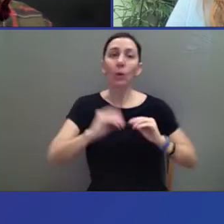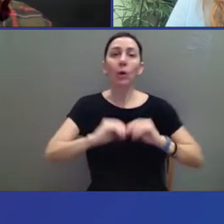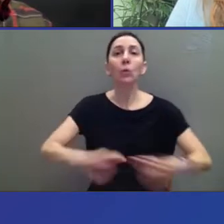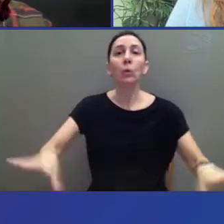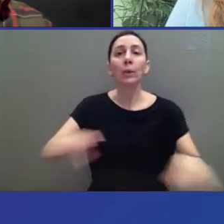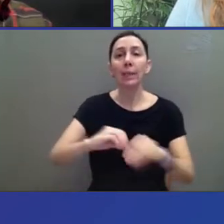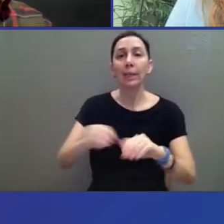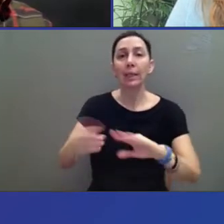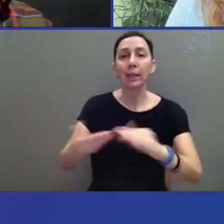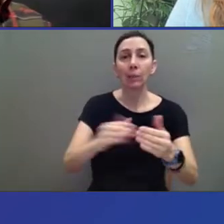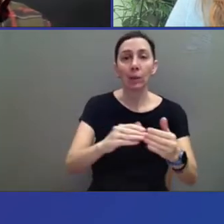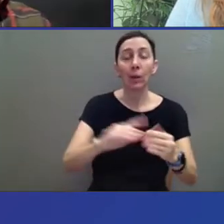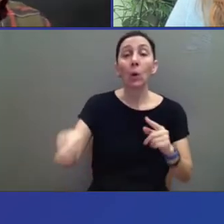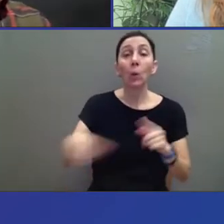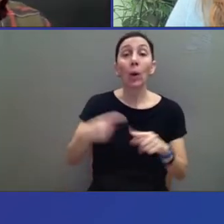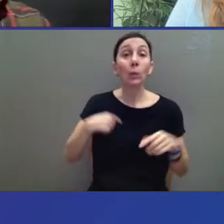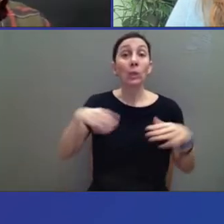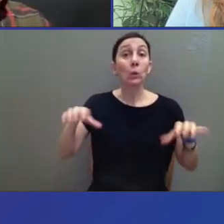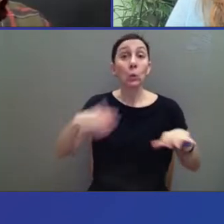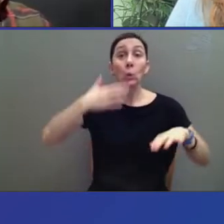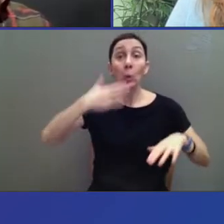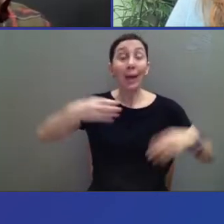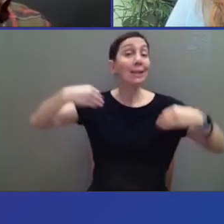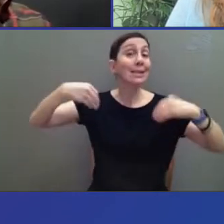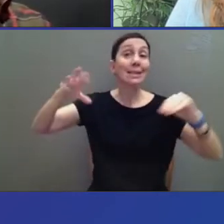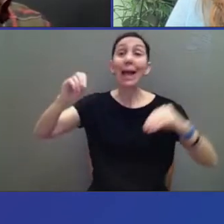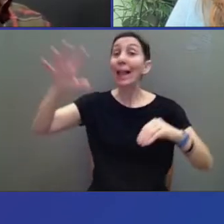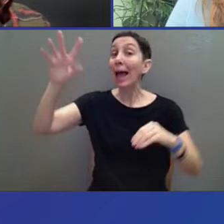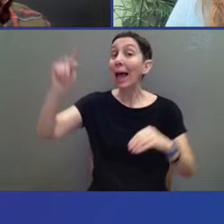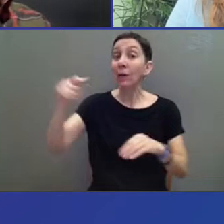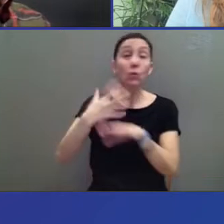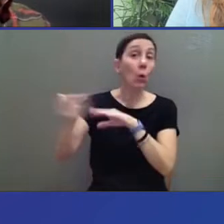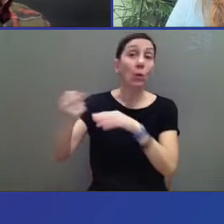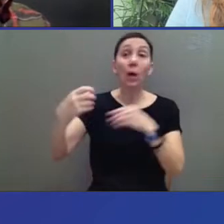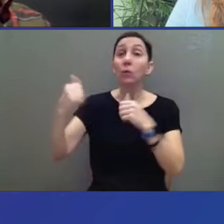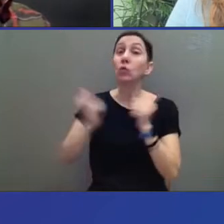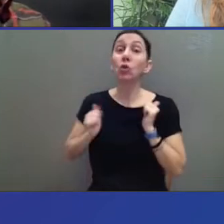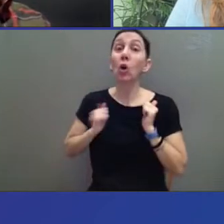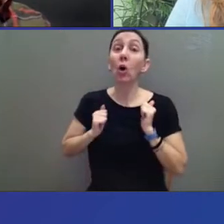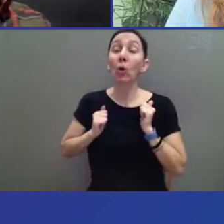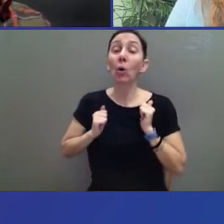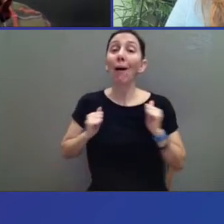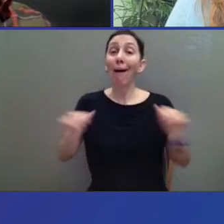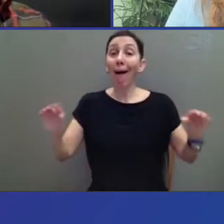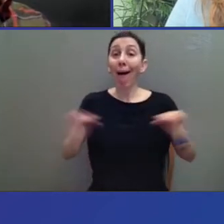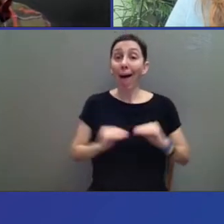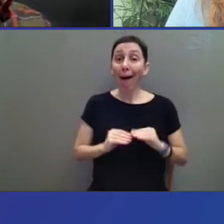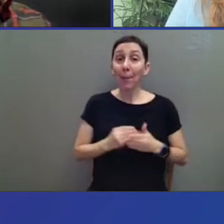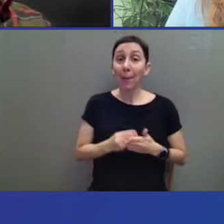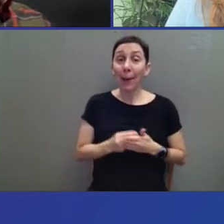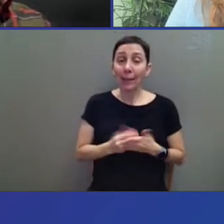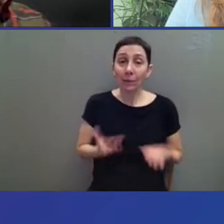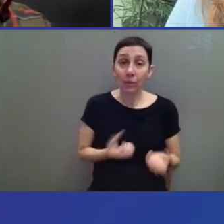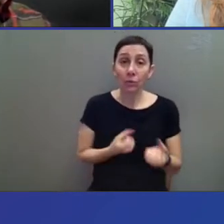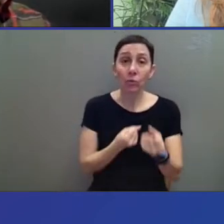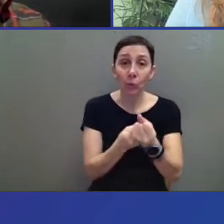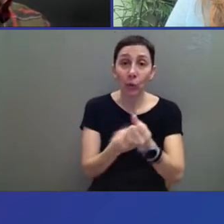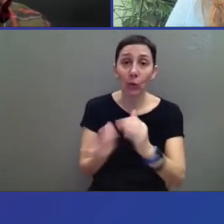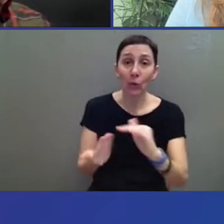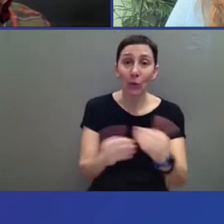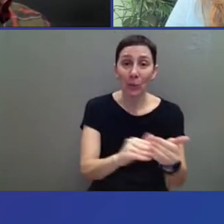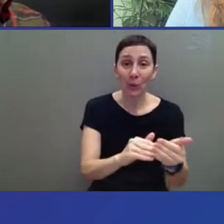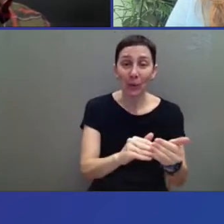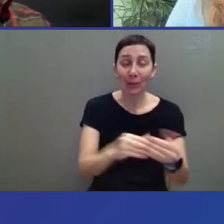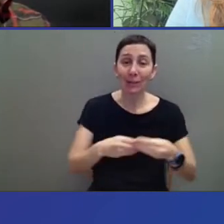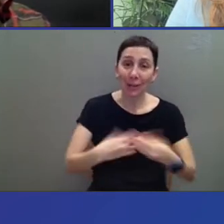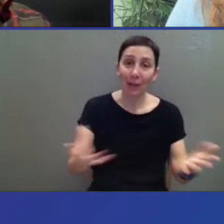doing well and we're selling out in our shows, that we can lift the community up together and grant those funds back out to